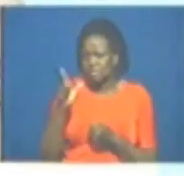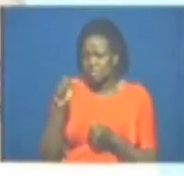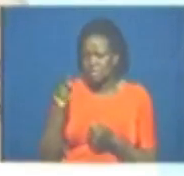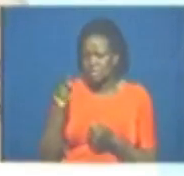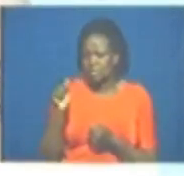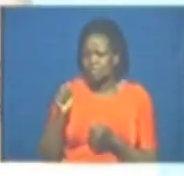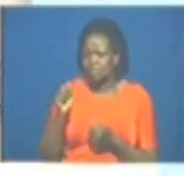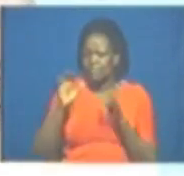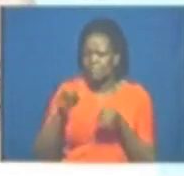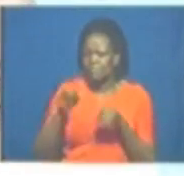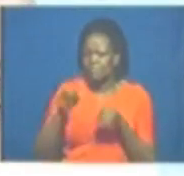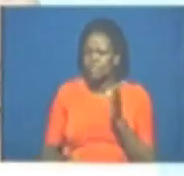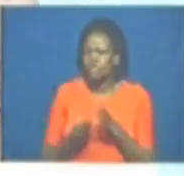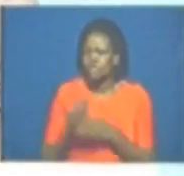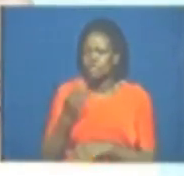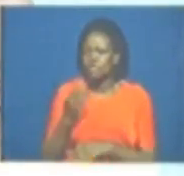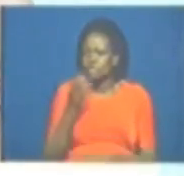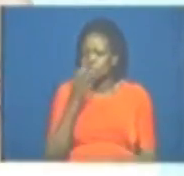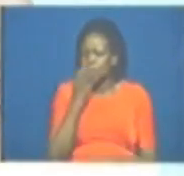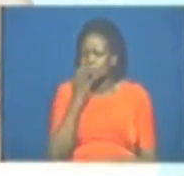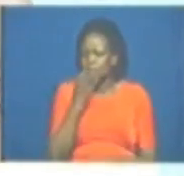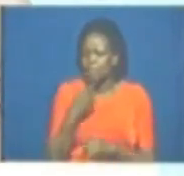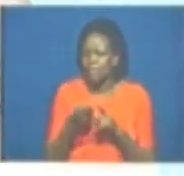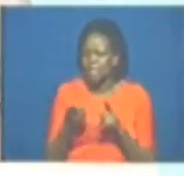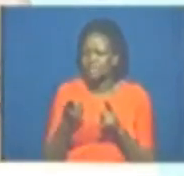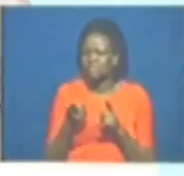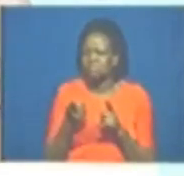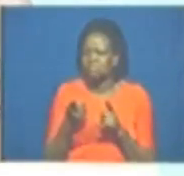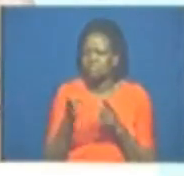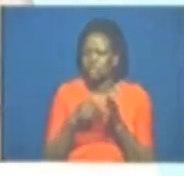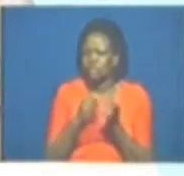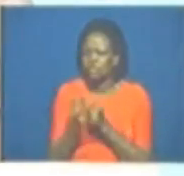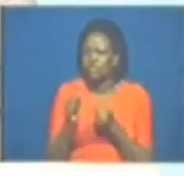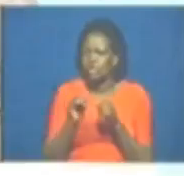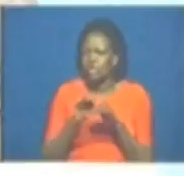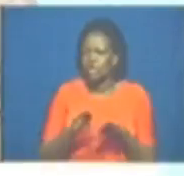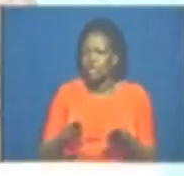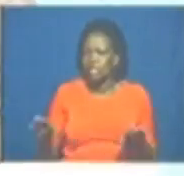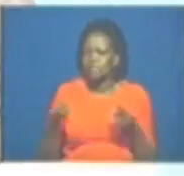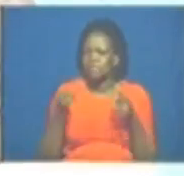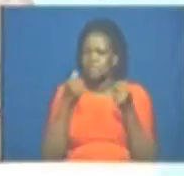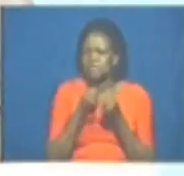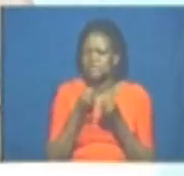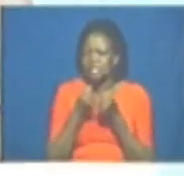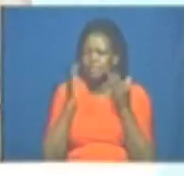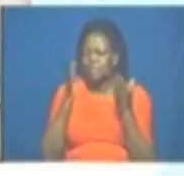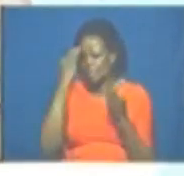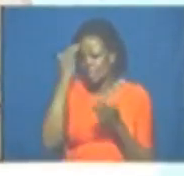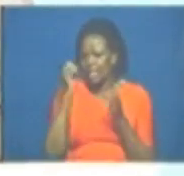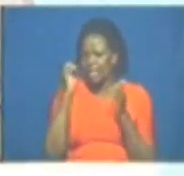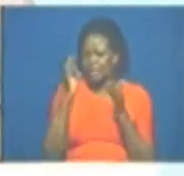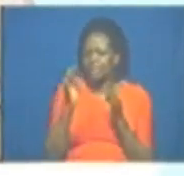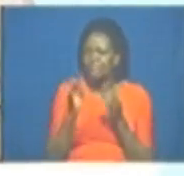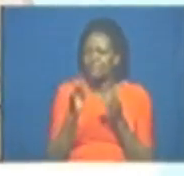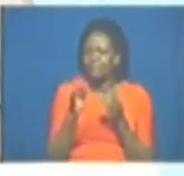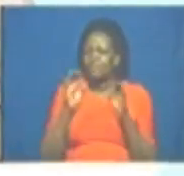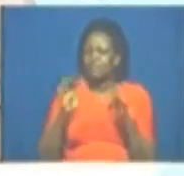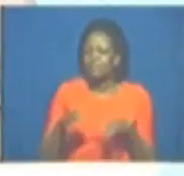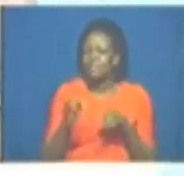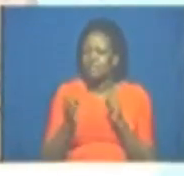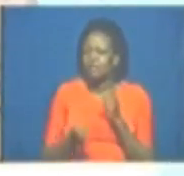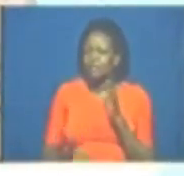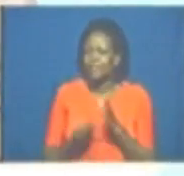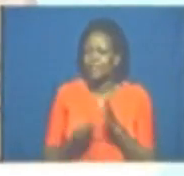producing the tomatoes, but the tomatoes are rotting in the farms. So you see, that is a challenge, because if the farmers are going to